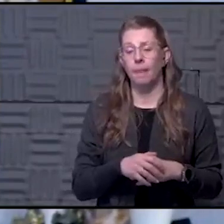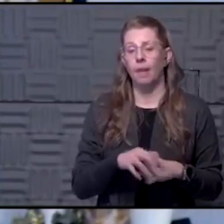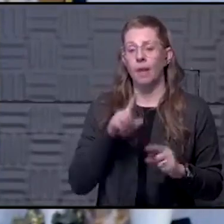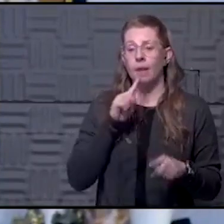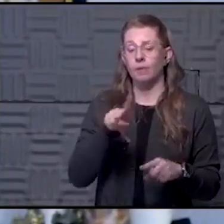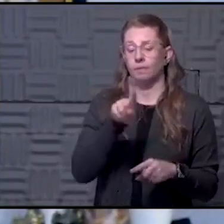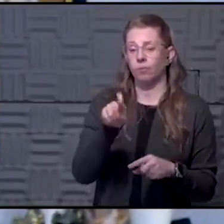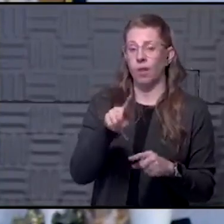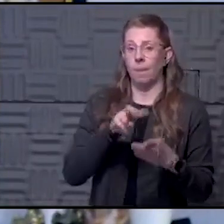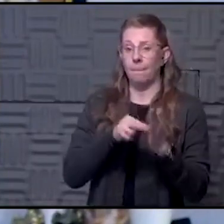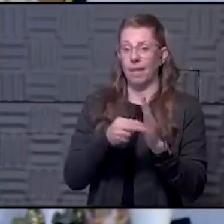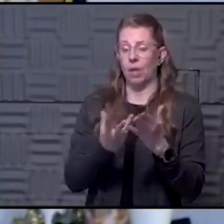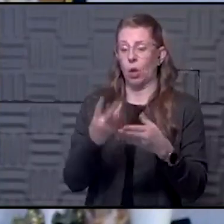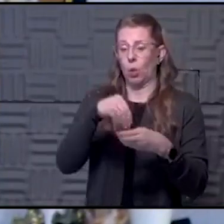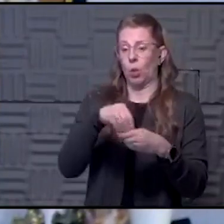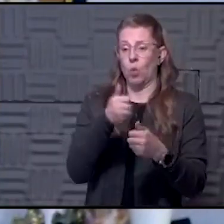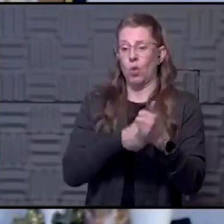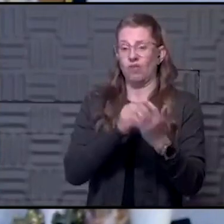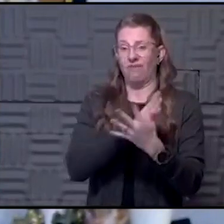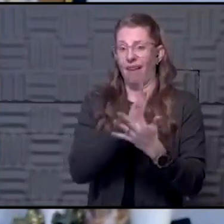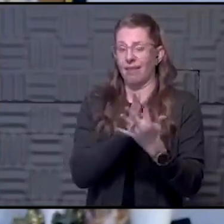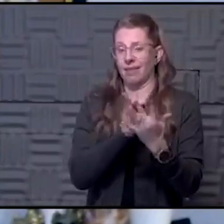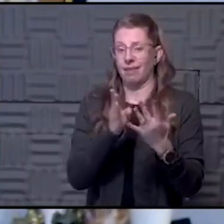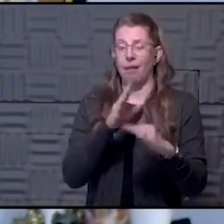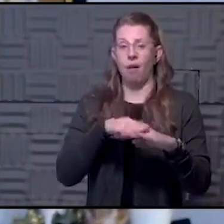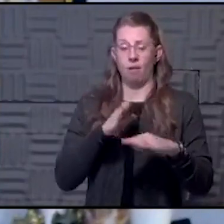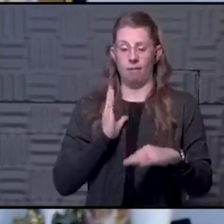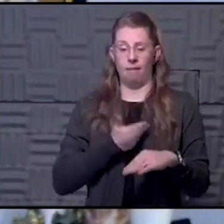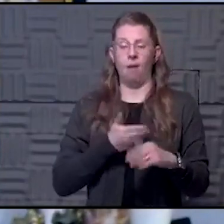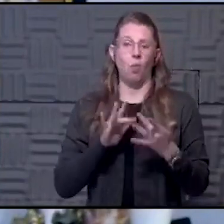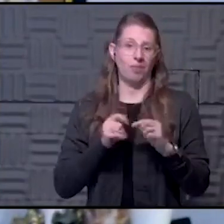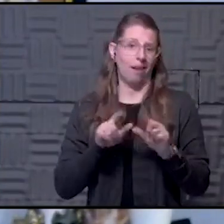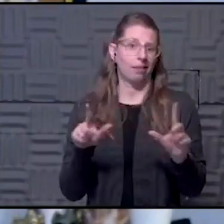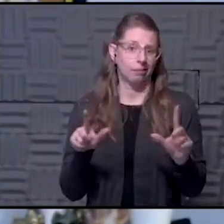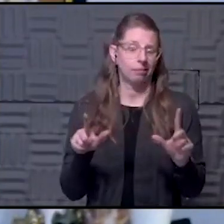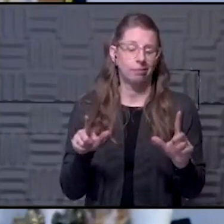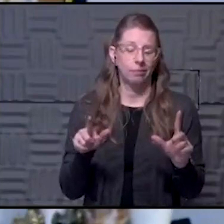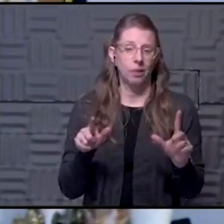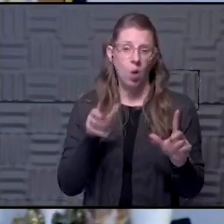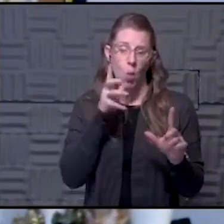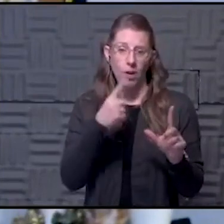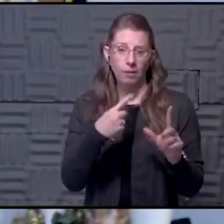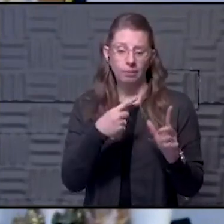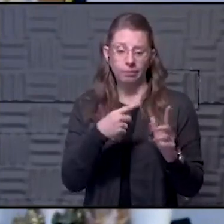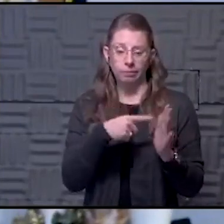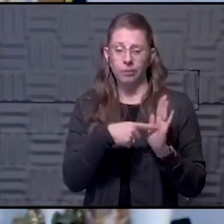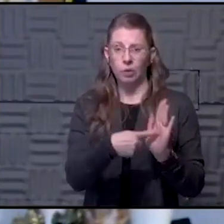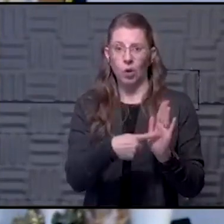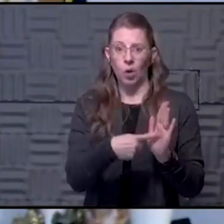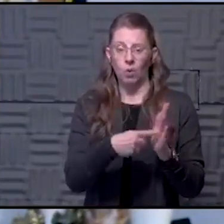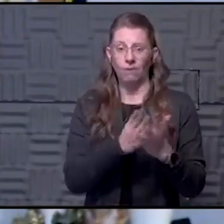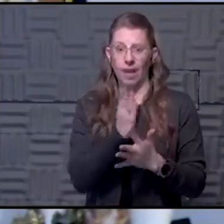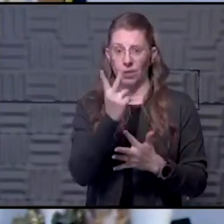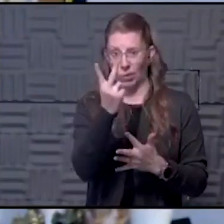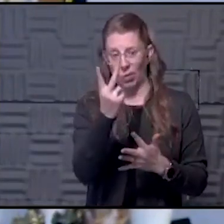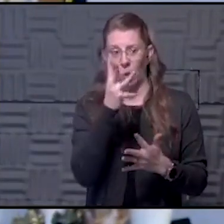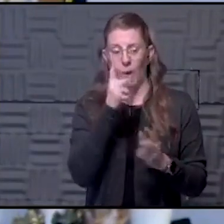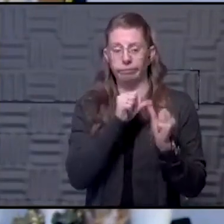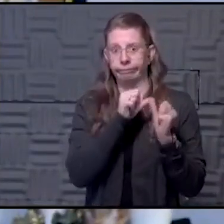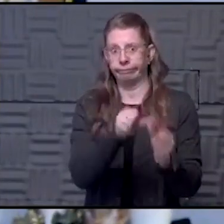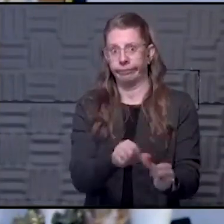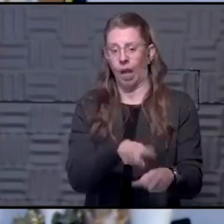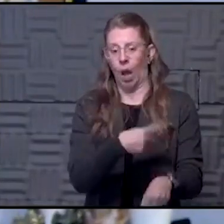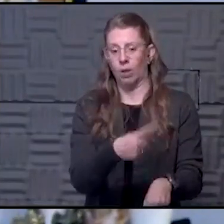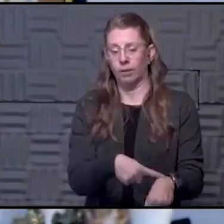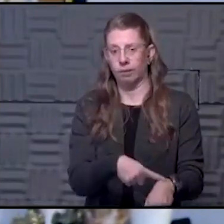you included in which phase is on our website. It always will say what phase we're in, 2. We'll be here for a long time, by the way.